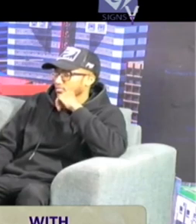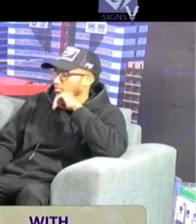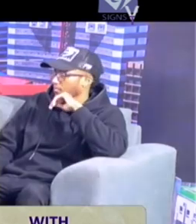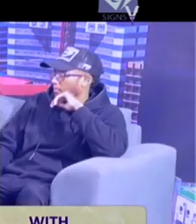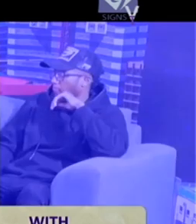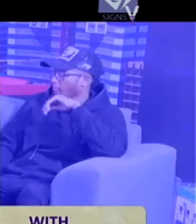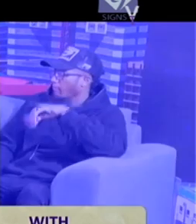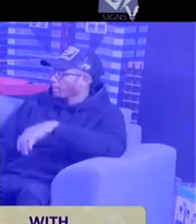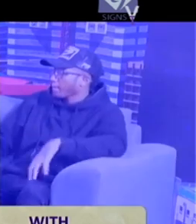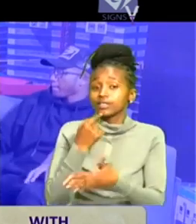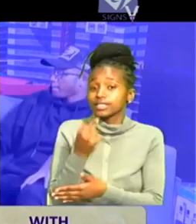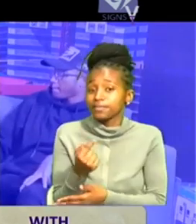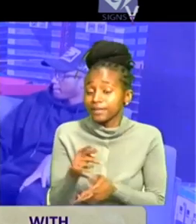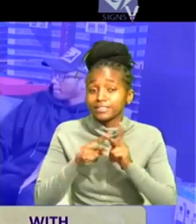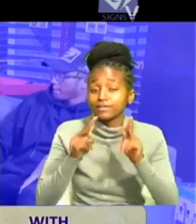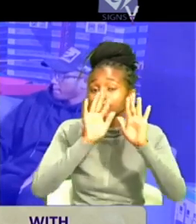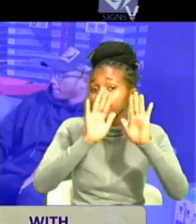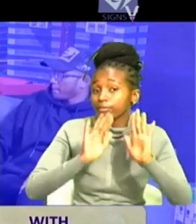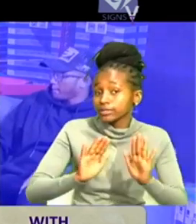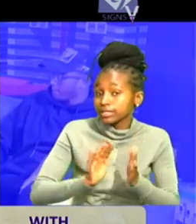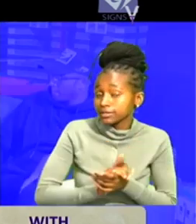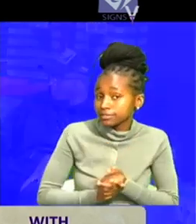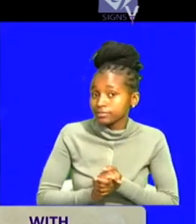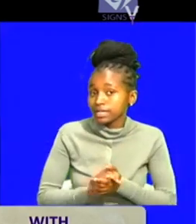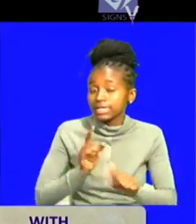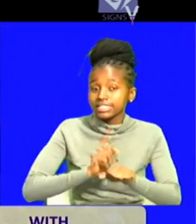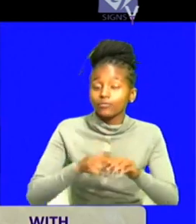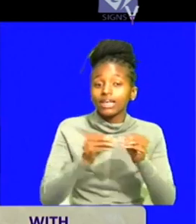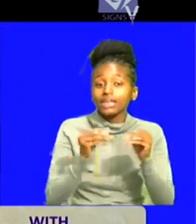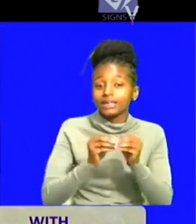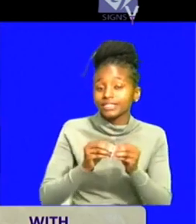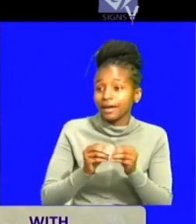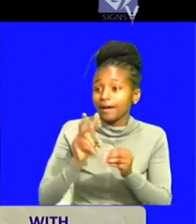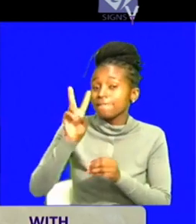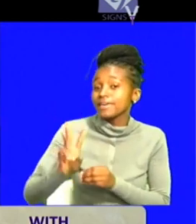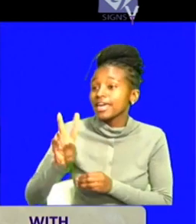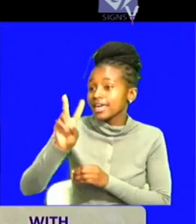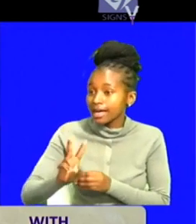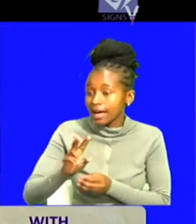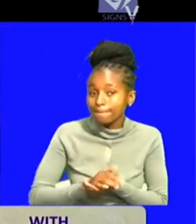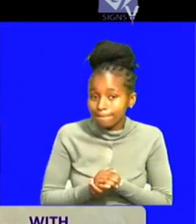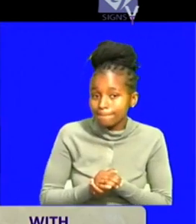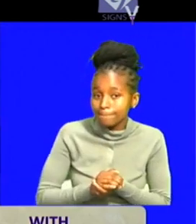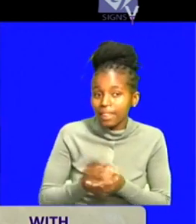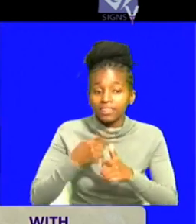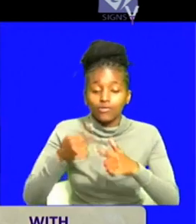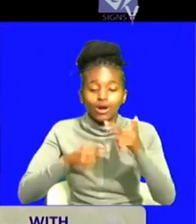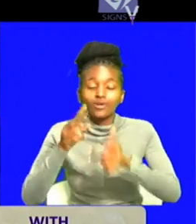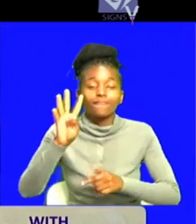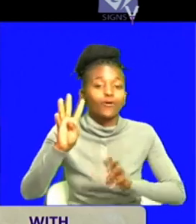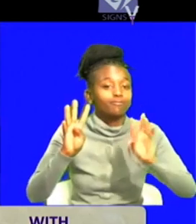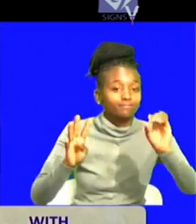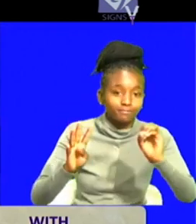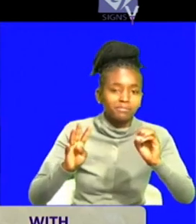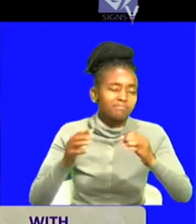mentioned it was quite important, the fact that while it is against Vihiga Bullets, despite them winning 4-0, I think it was a good idea to